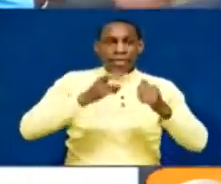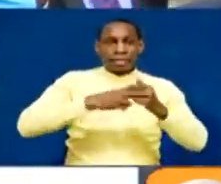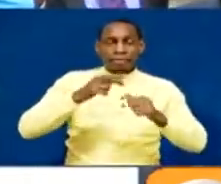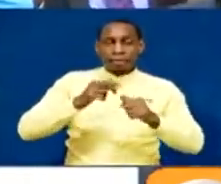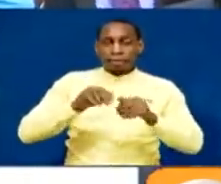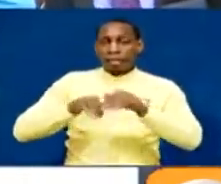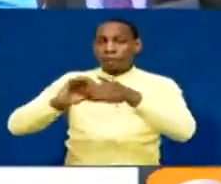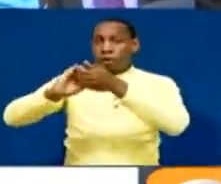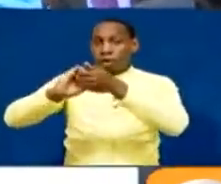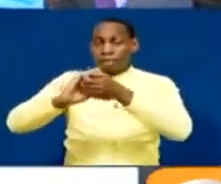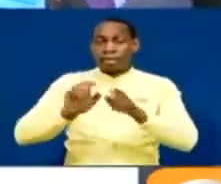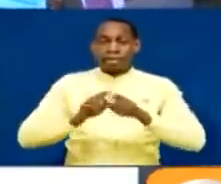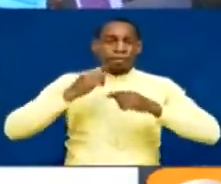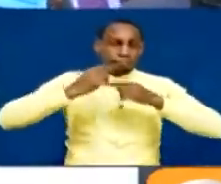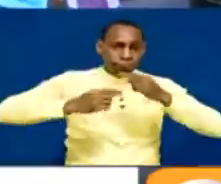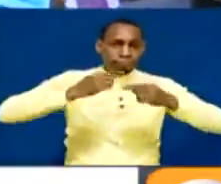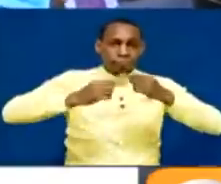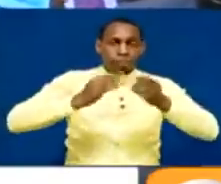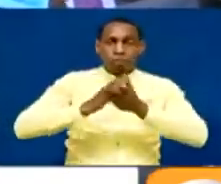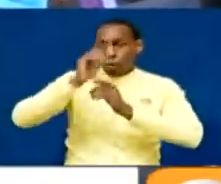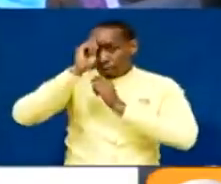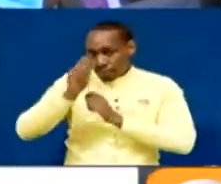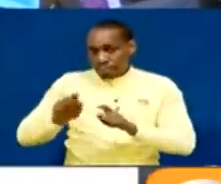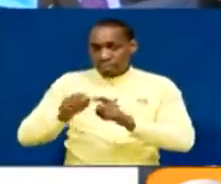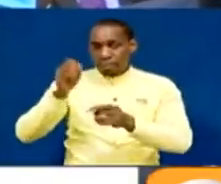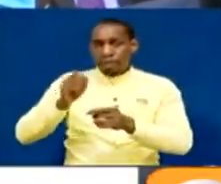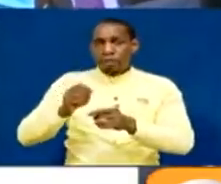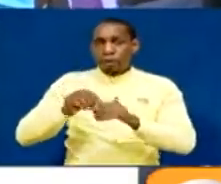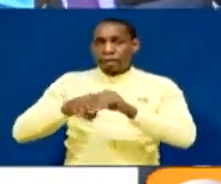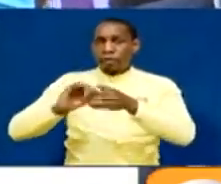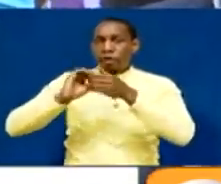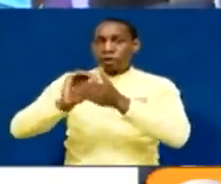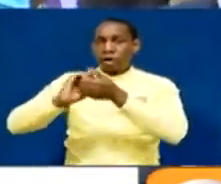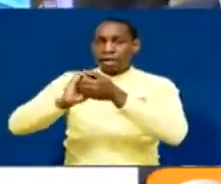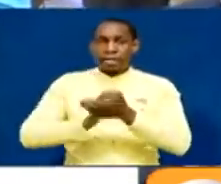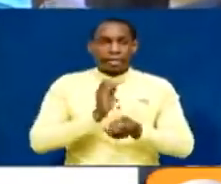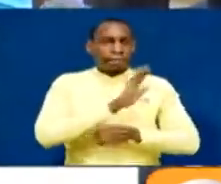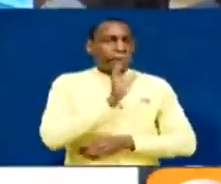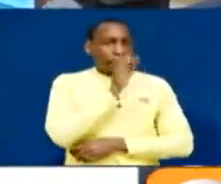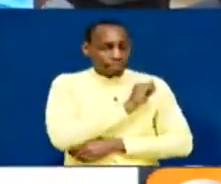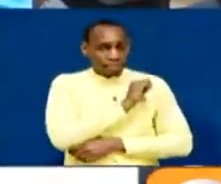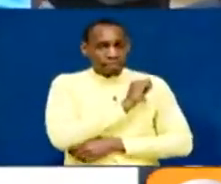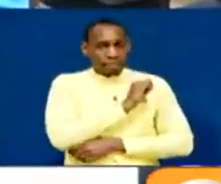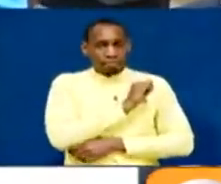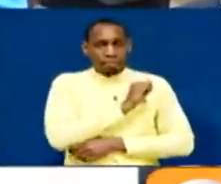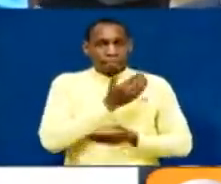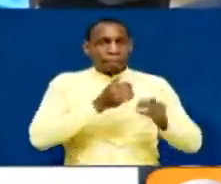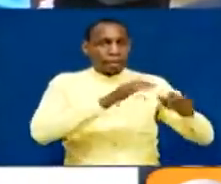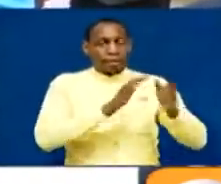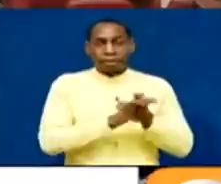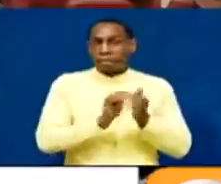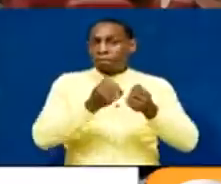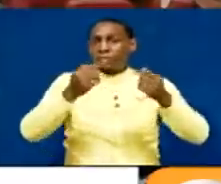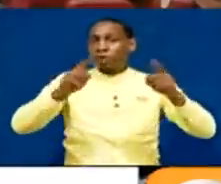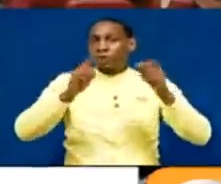when we threw the handshake have continued to be loyal, faithful to that handshake. If it wasn't for their being with us, this is not a game that